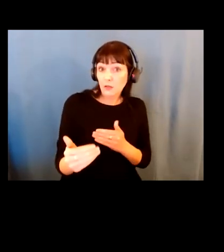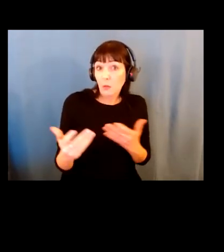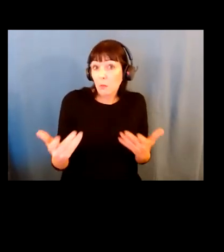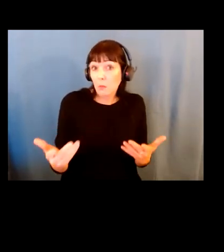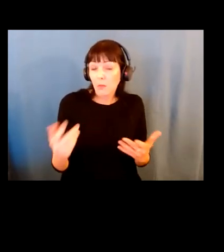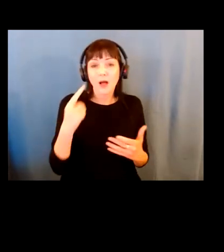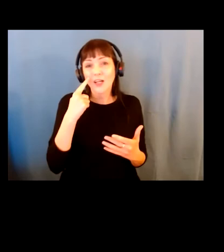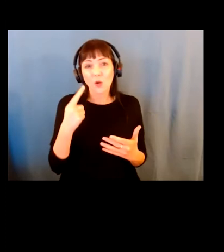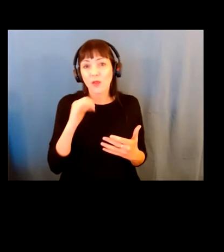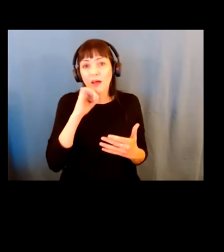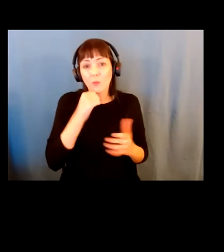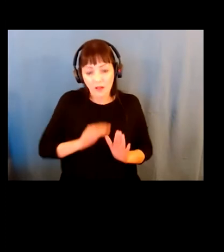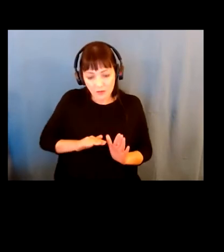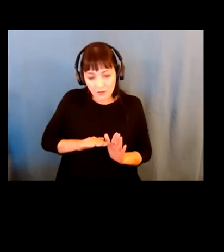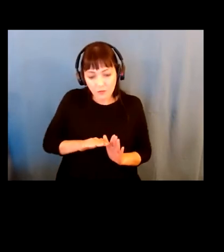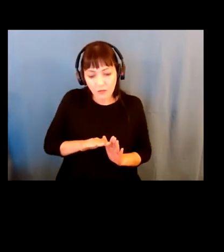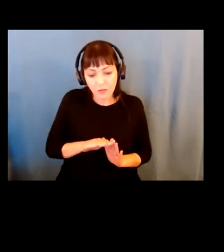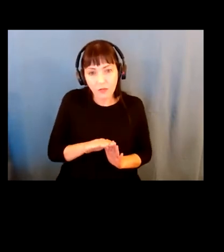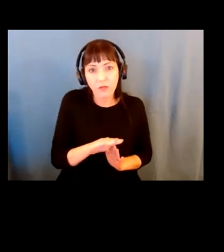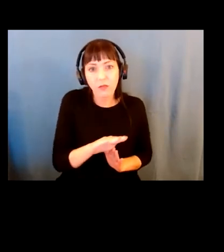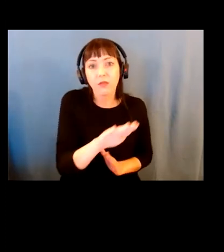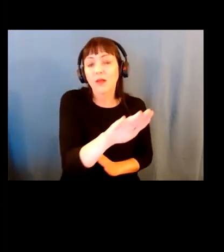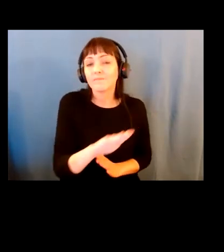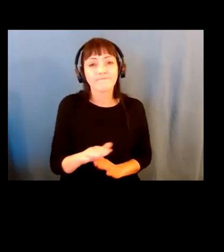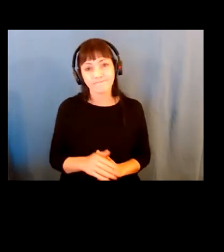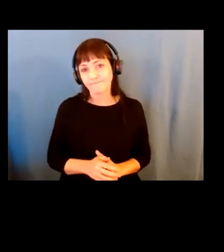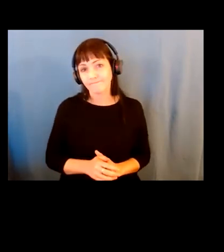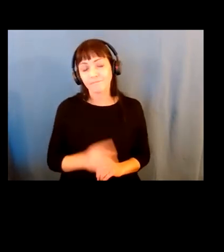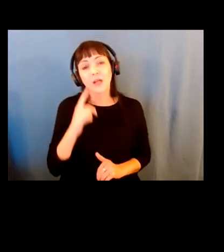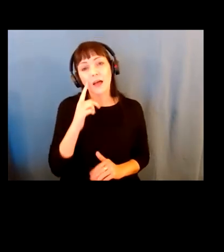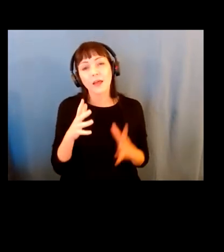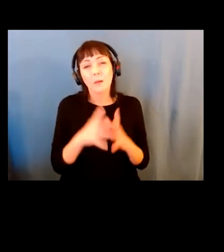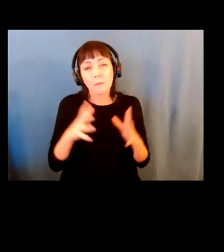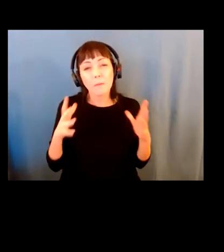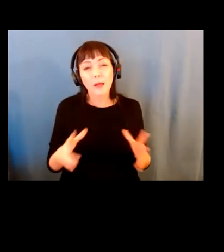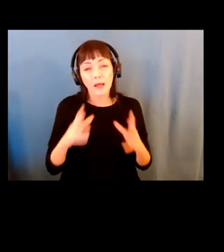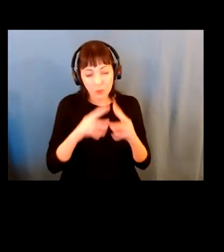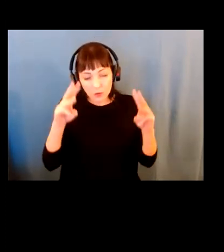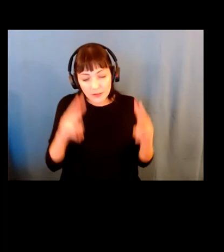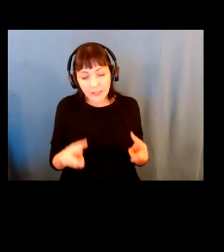necessarily linear. I think you just have to, large institutions